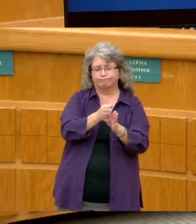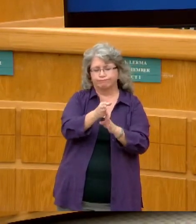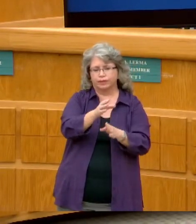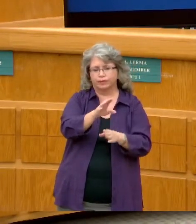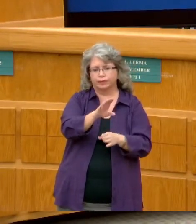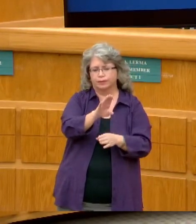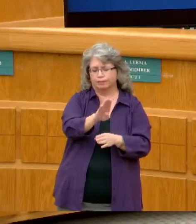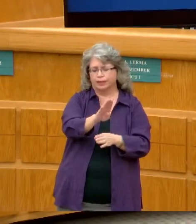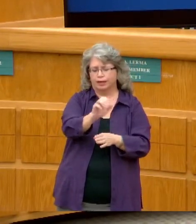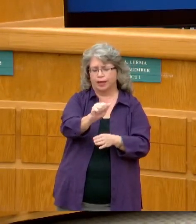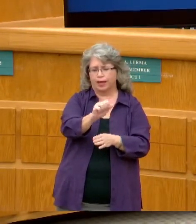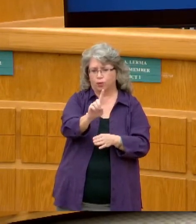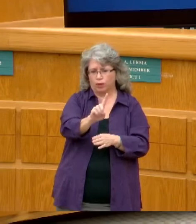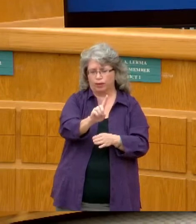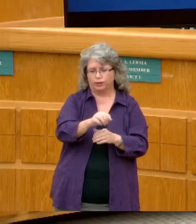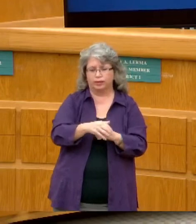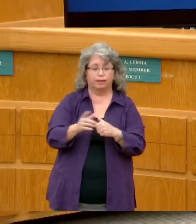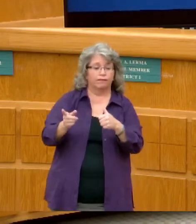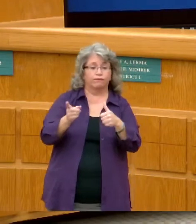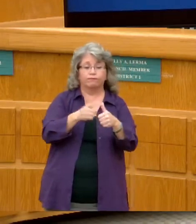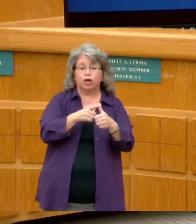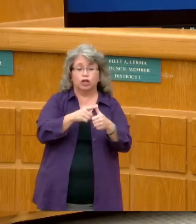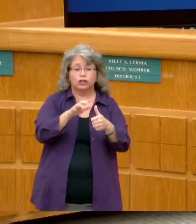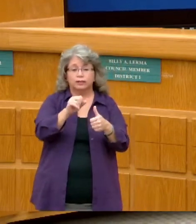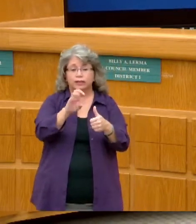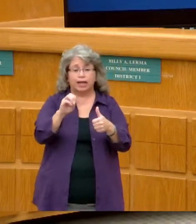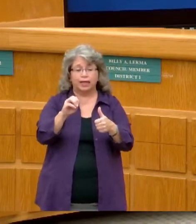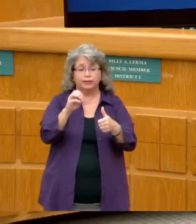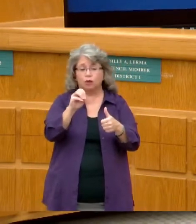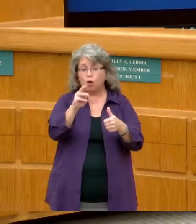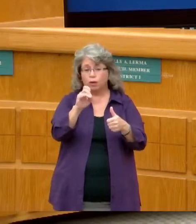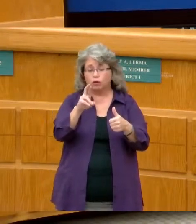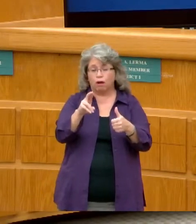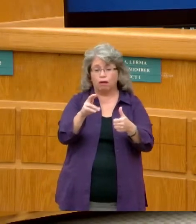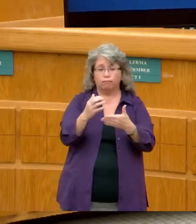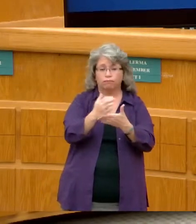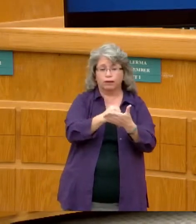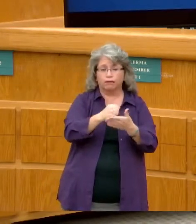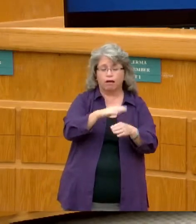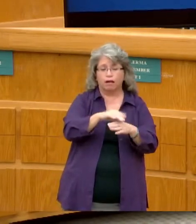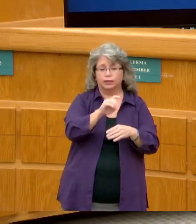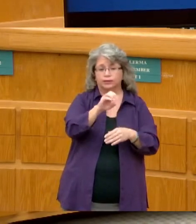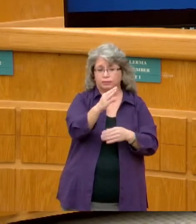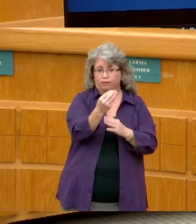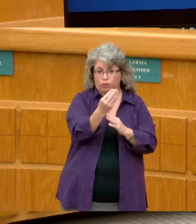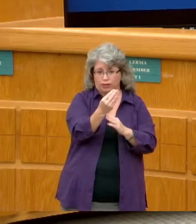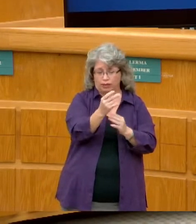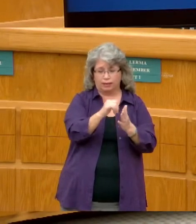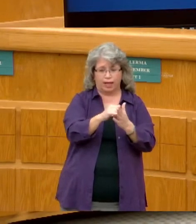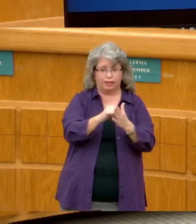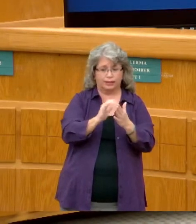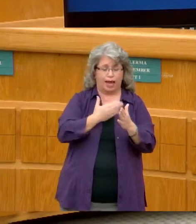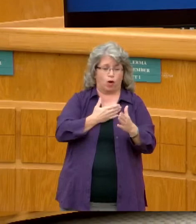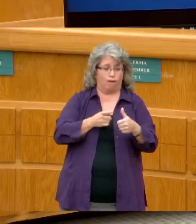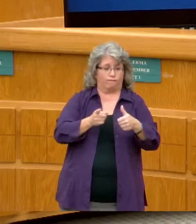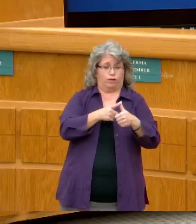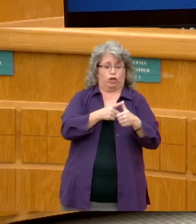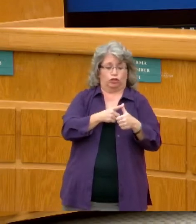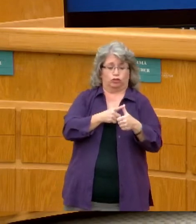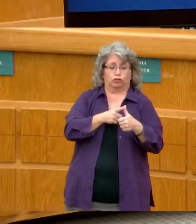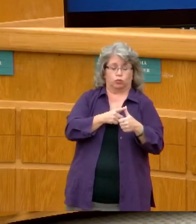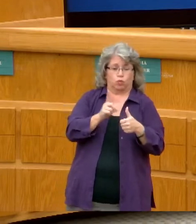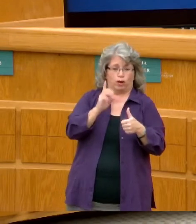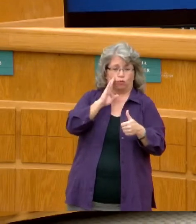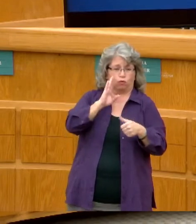first Nueces County Omicron case was collected on December 14th. That's still the earliest indication of our first case here in